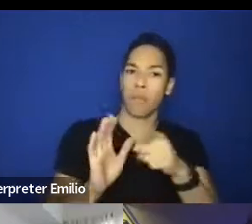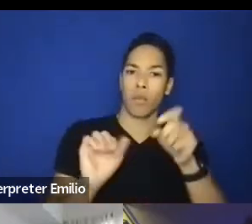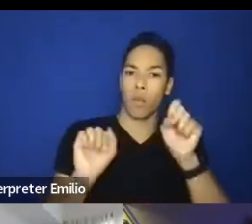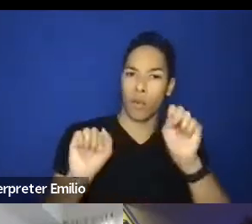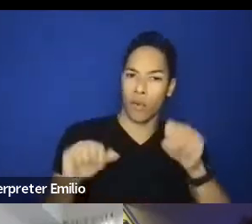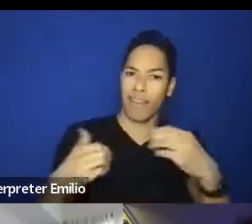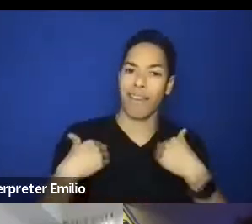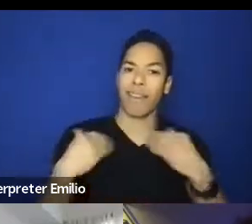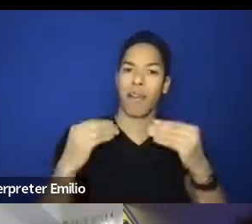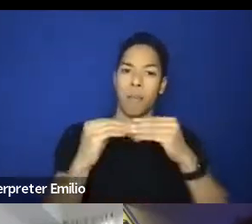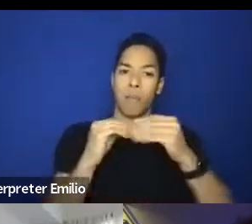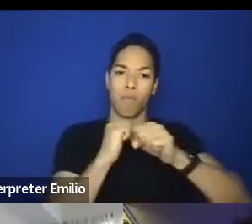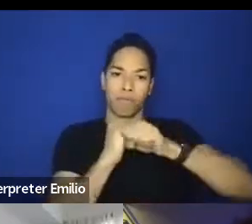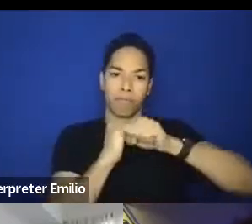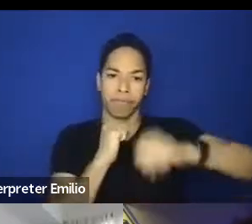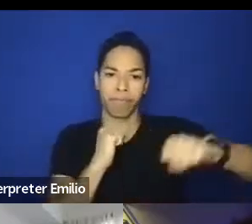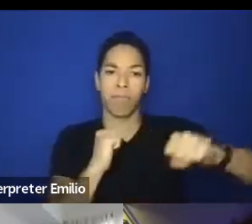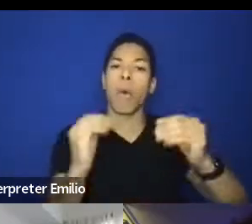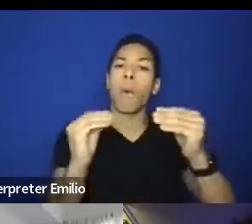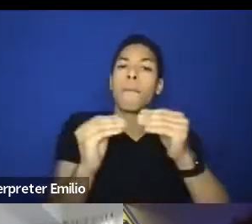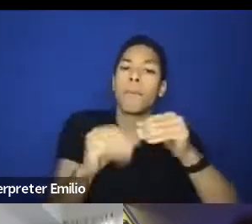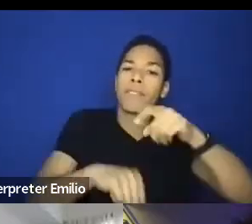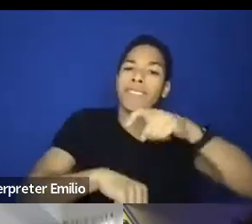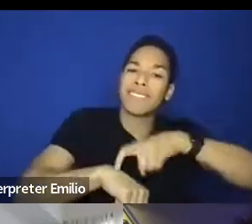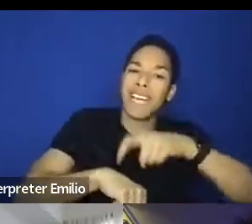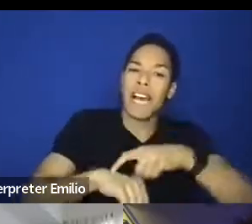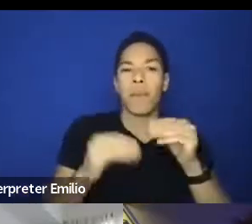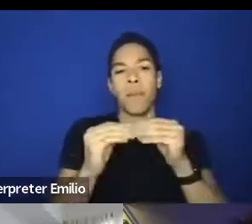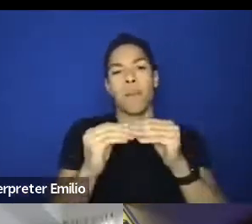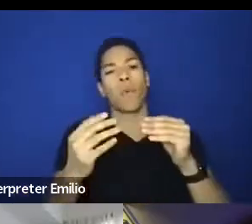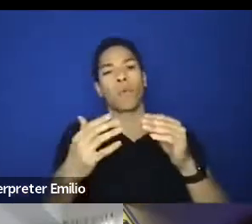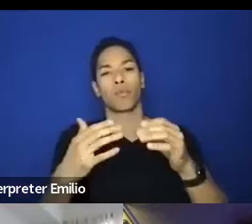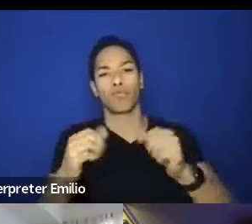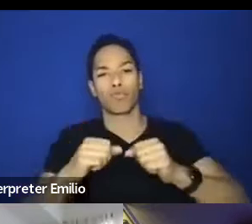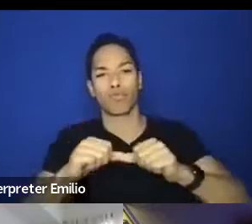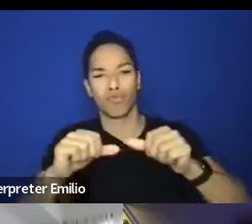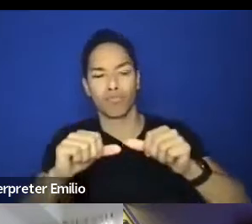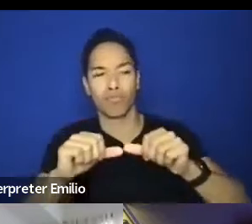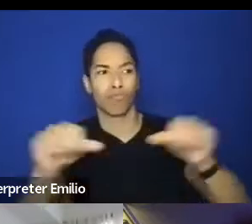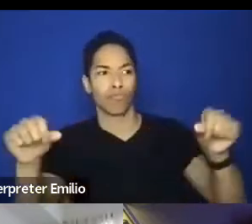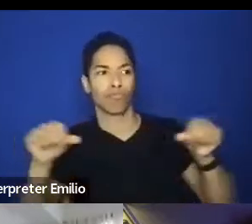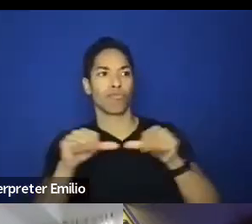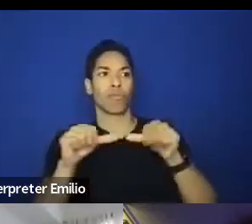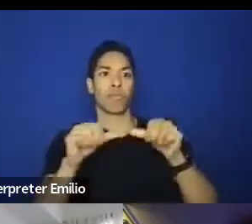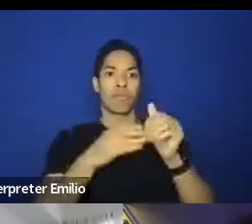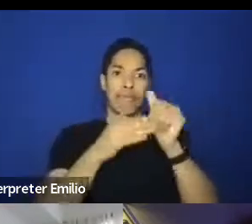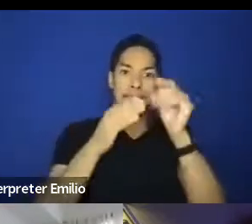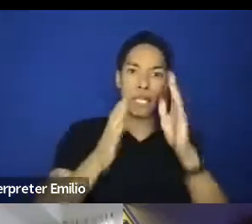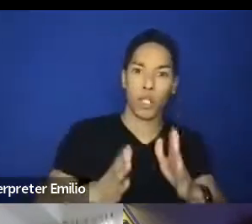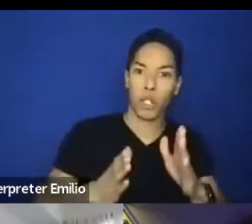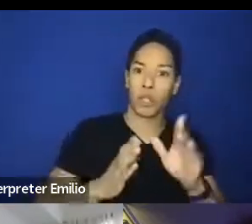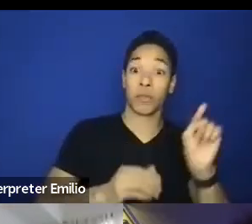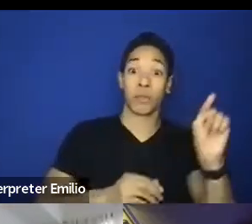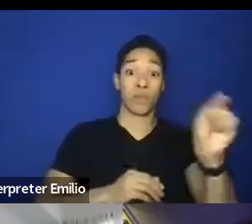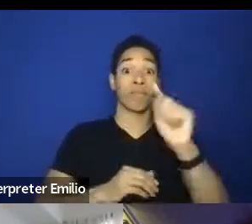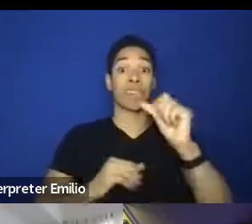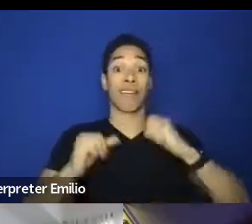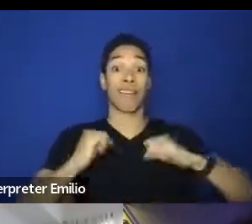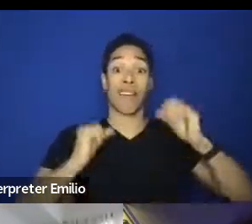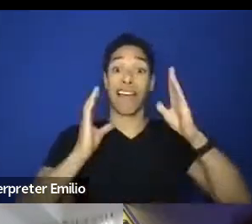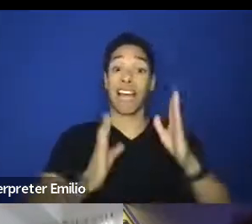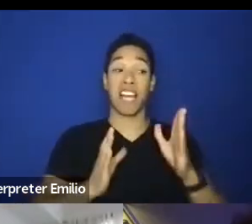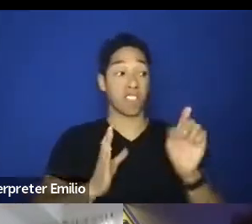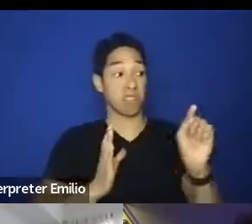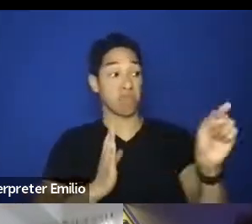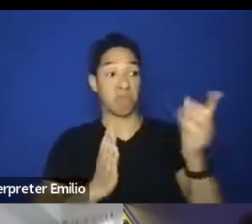lengthier process, a lot more time, rooms, readers, to see actors who might not fit